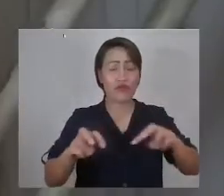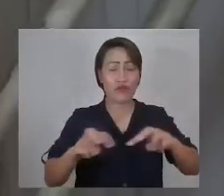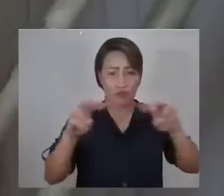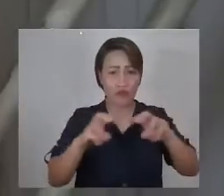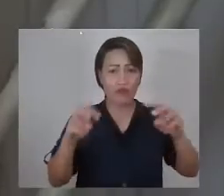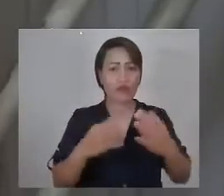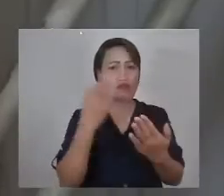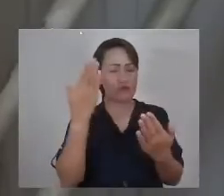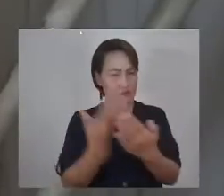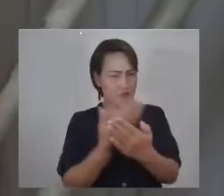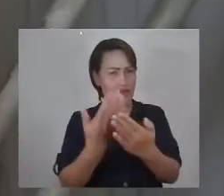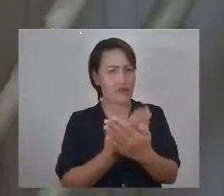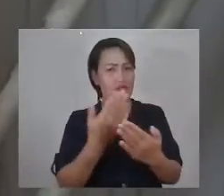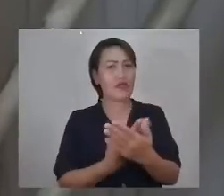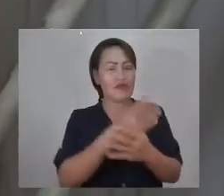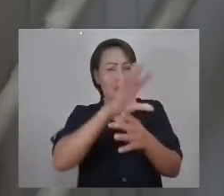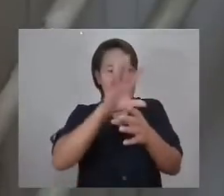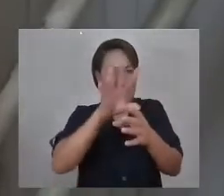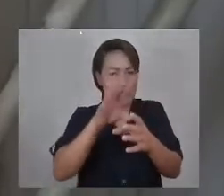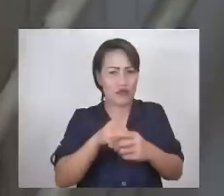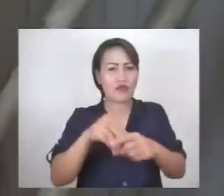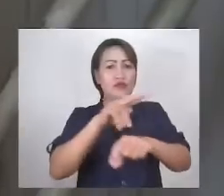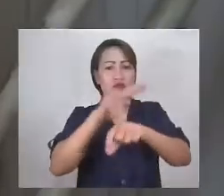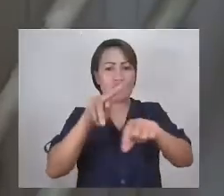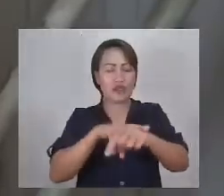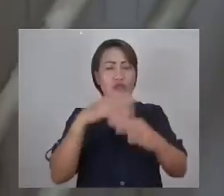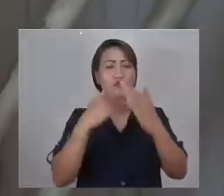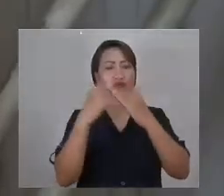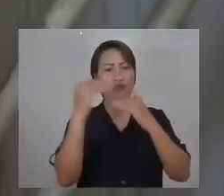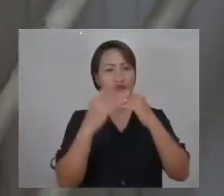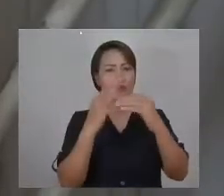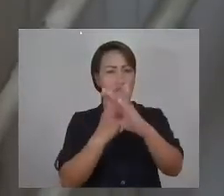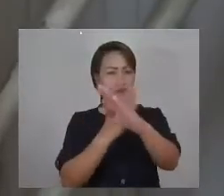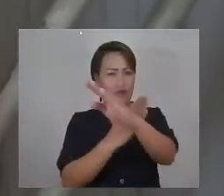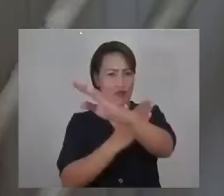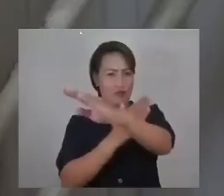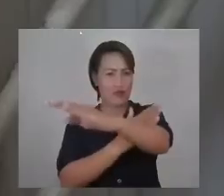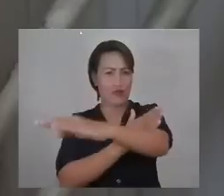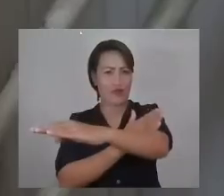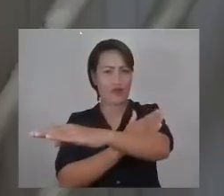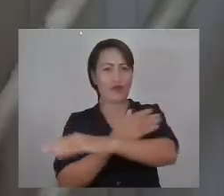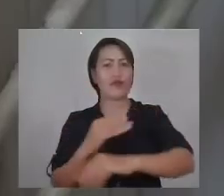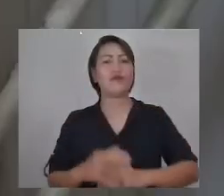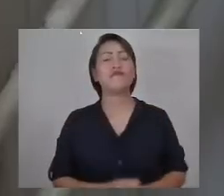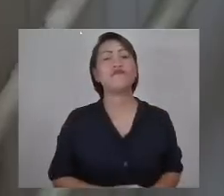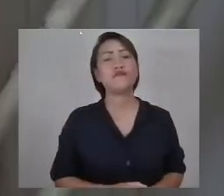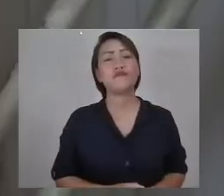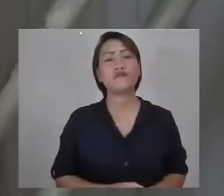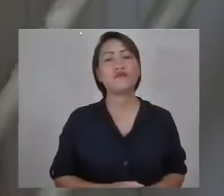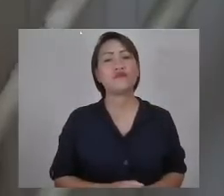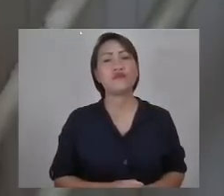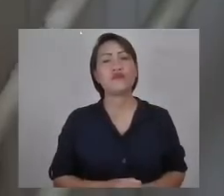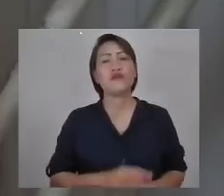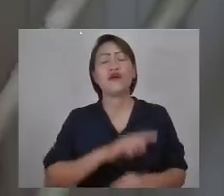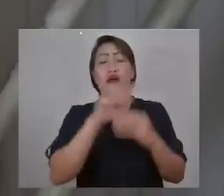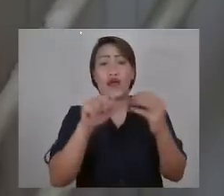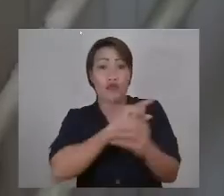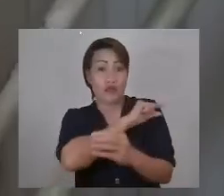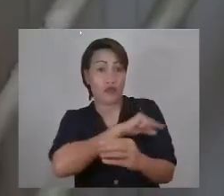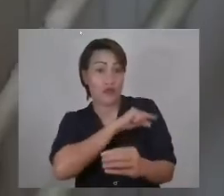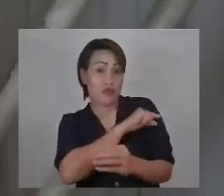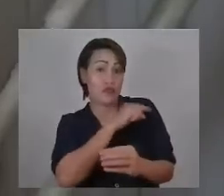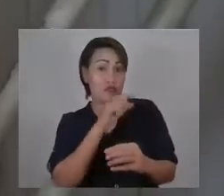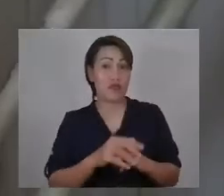eventually contribute to nation building. As a testament to the quality of research outputs in the